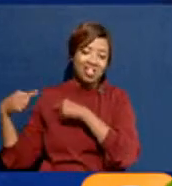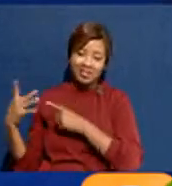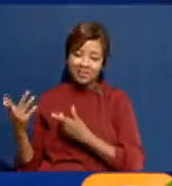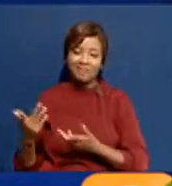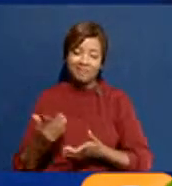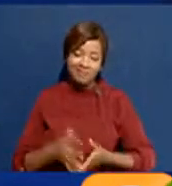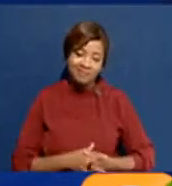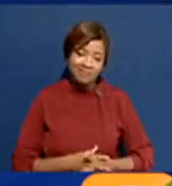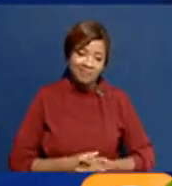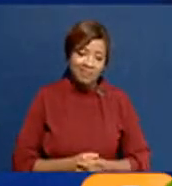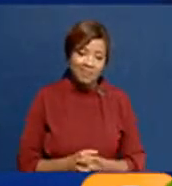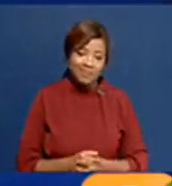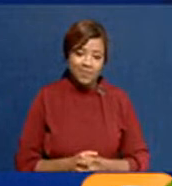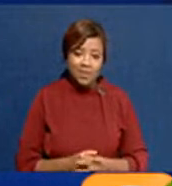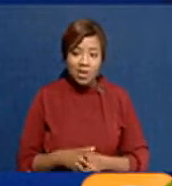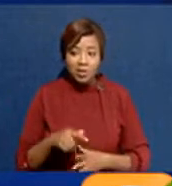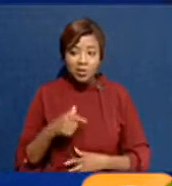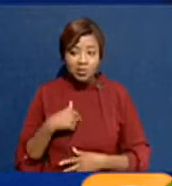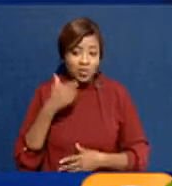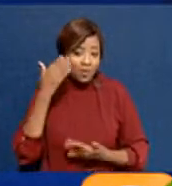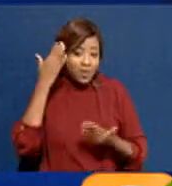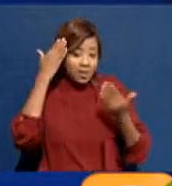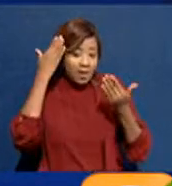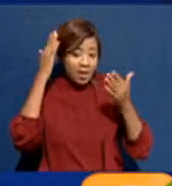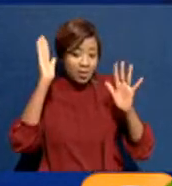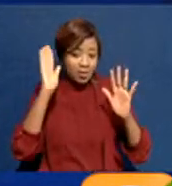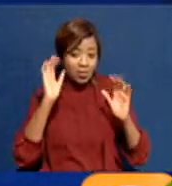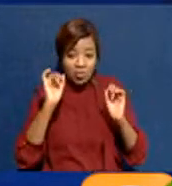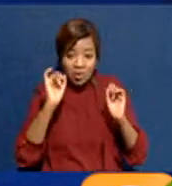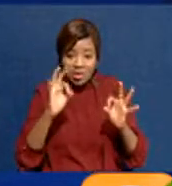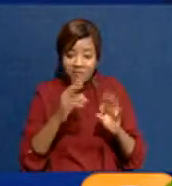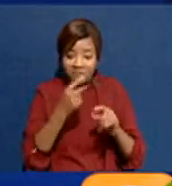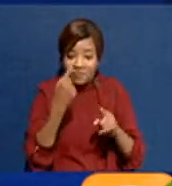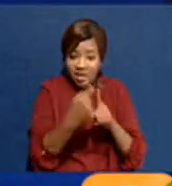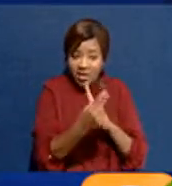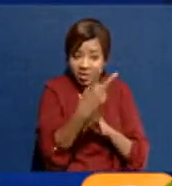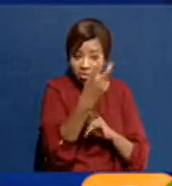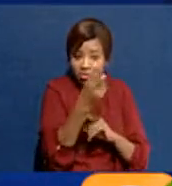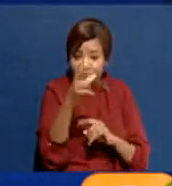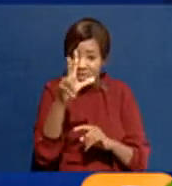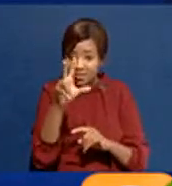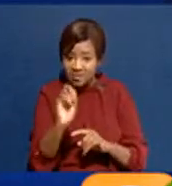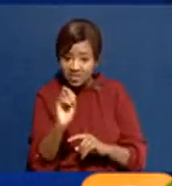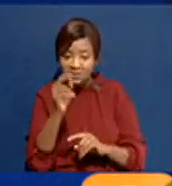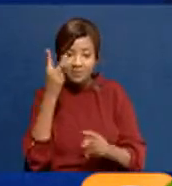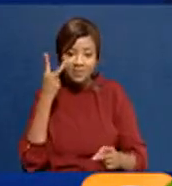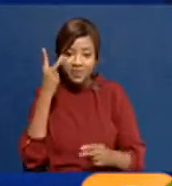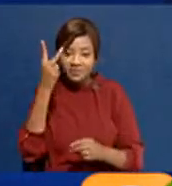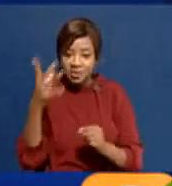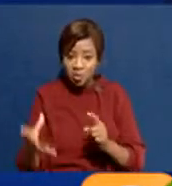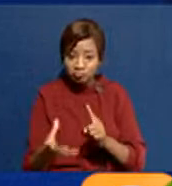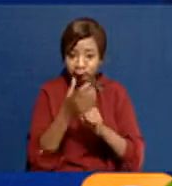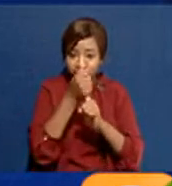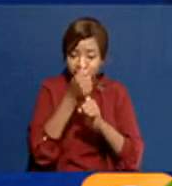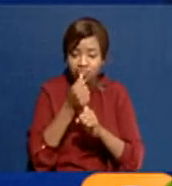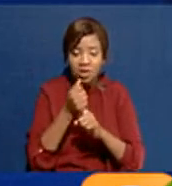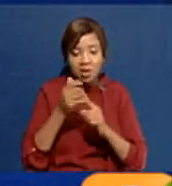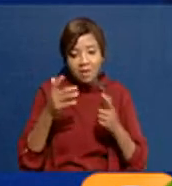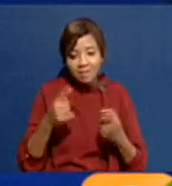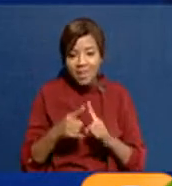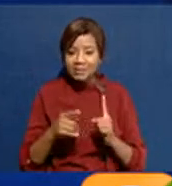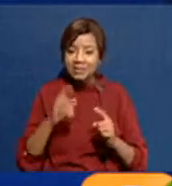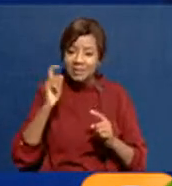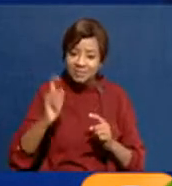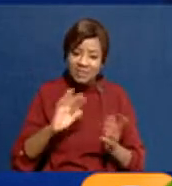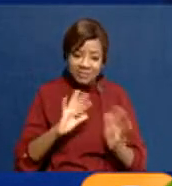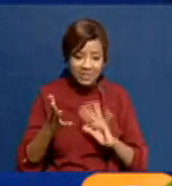several years. So I'm not very sure that we'll be able to get it by 2030. Yeah. But it is always, you know, like a long jumper, sometimes has to move back